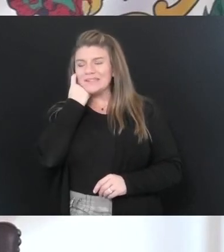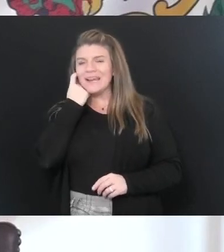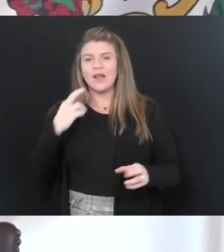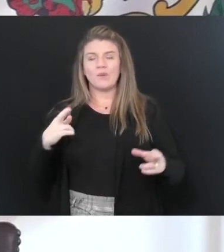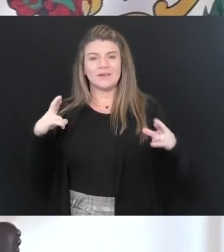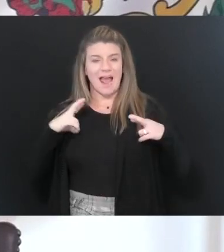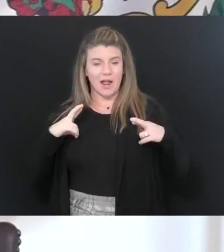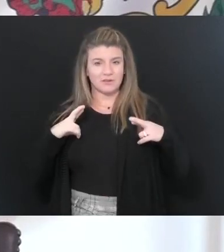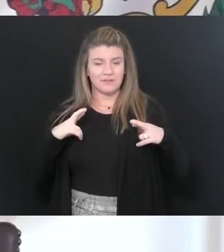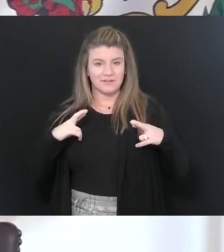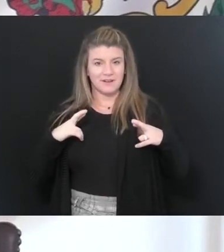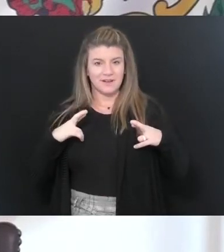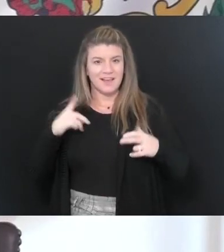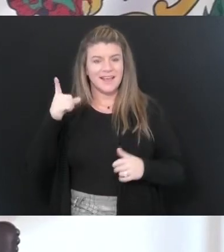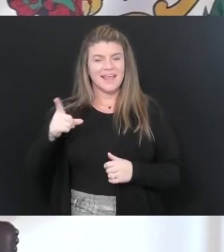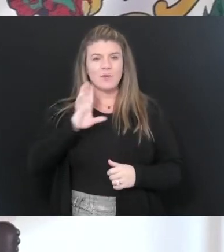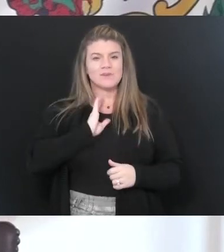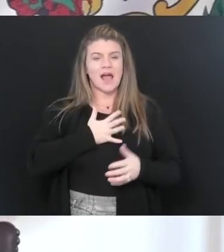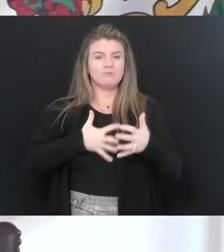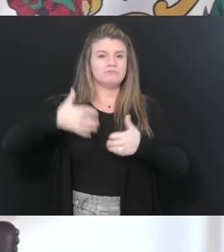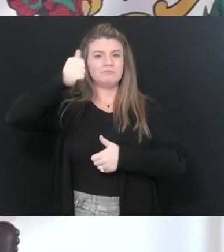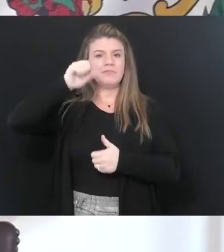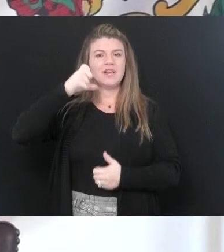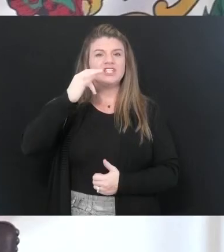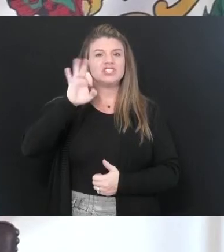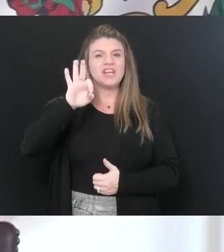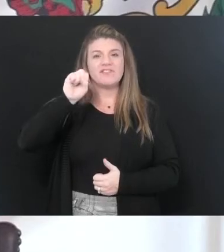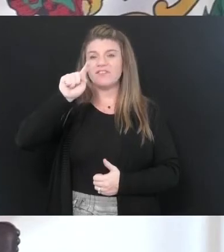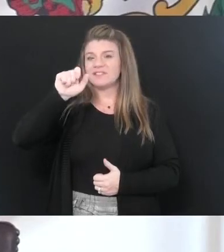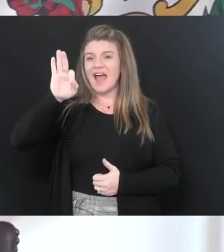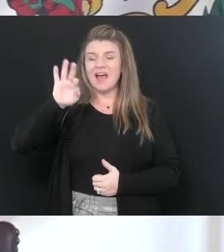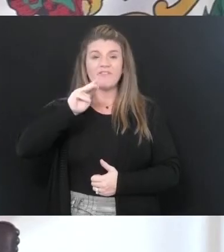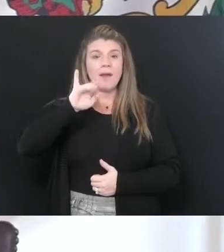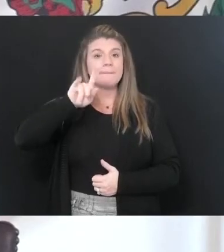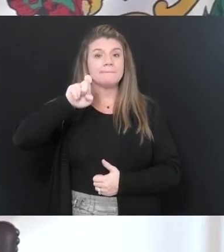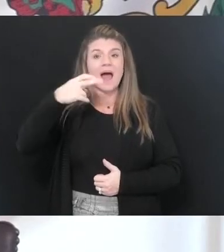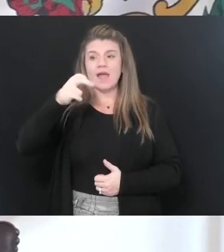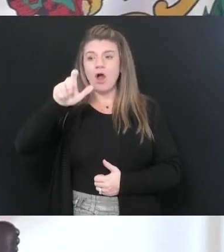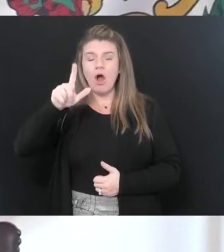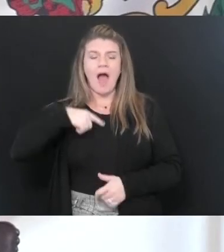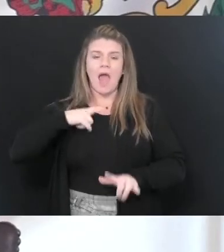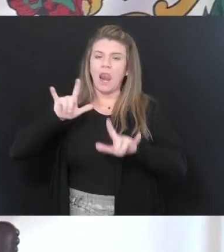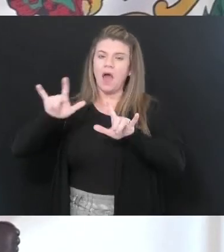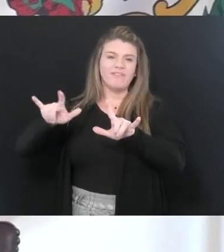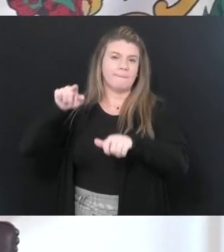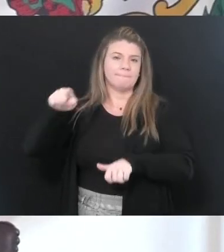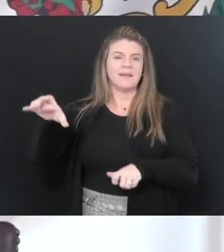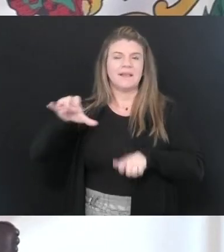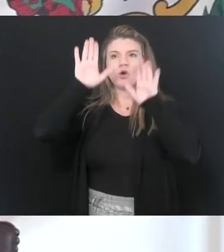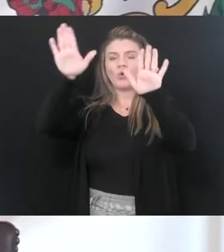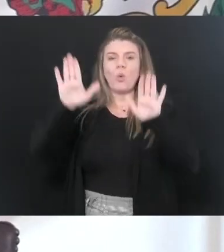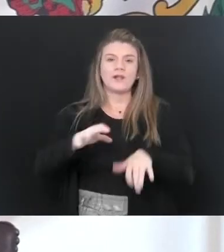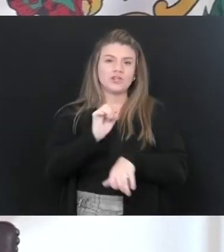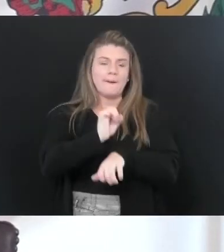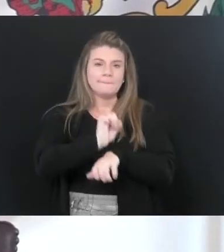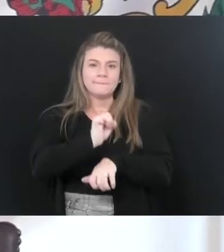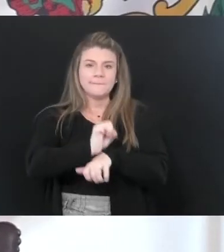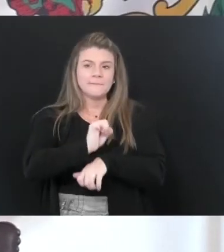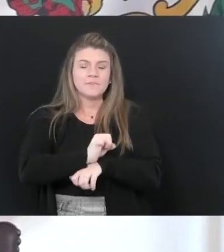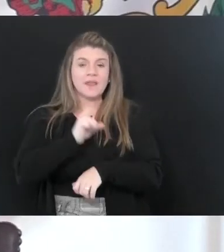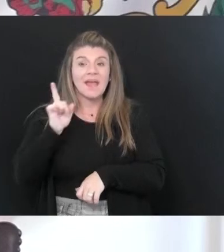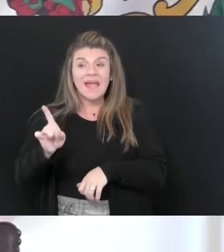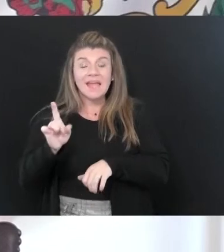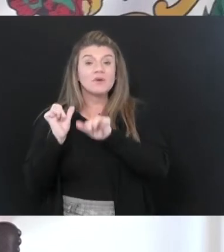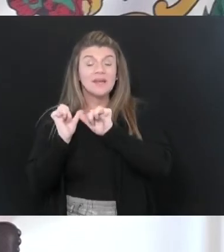retired, as our chief of staff, Mike Hall. He did a great job. I love Mike to death. And Mike's going to continue to